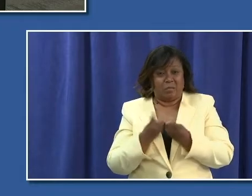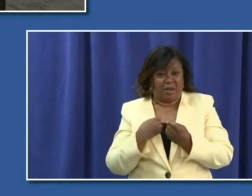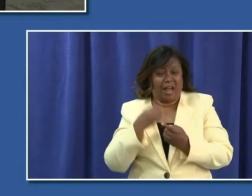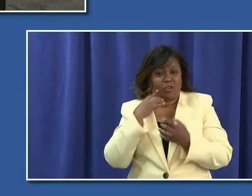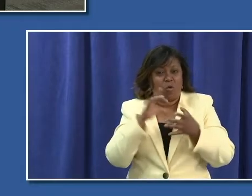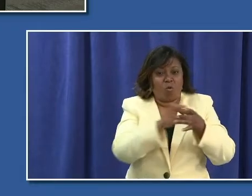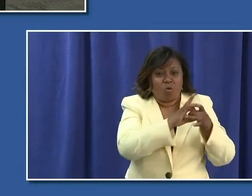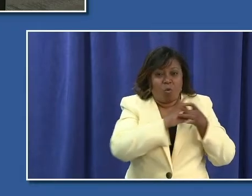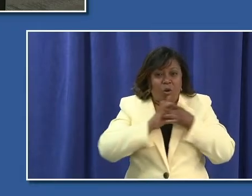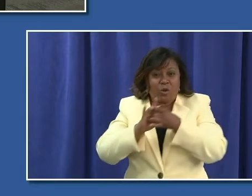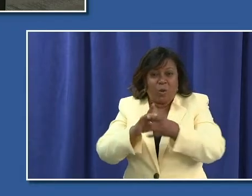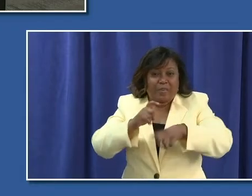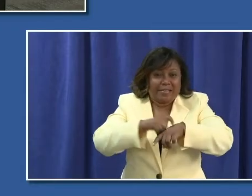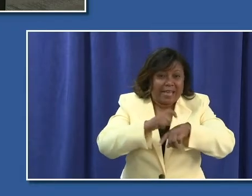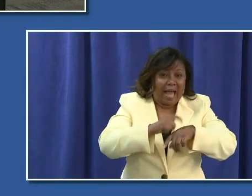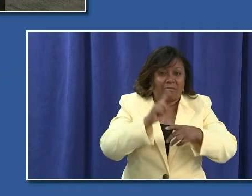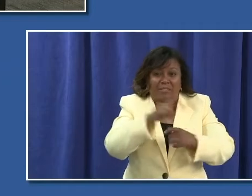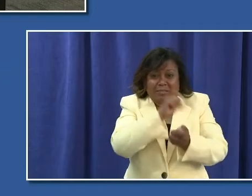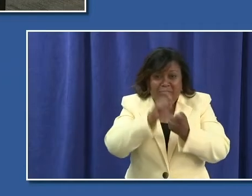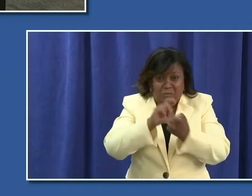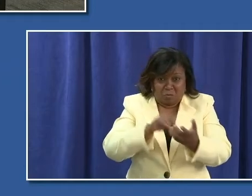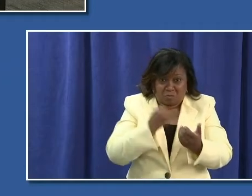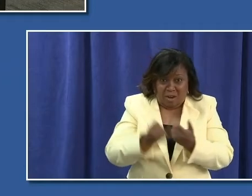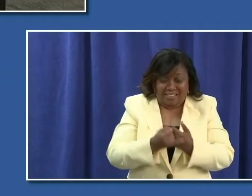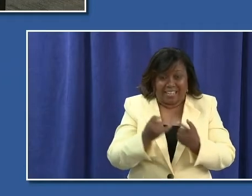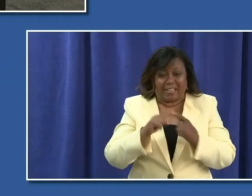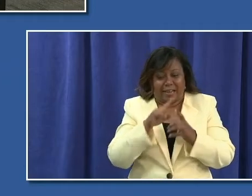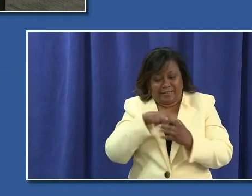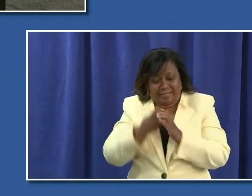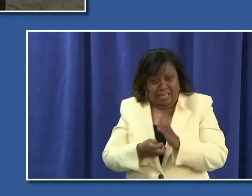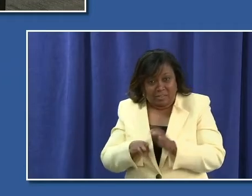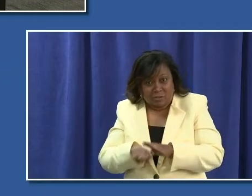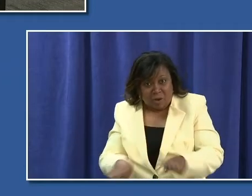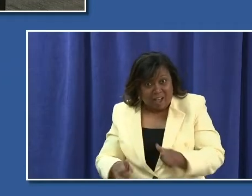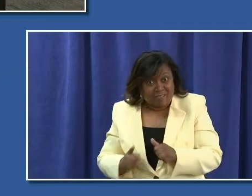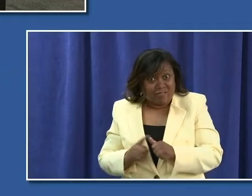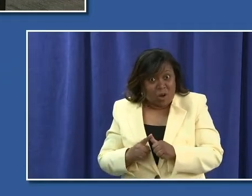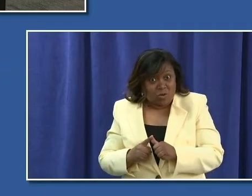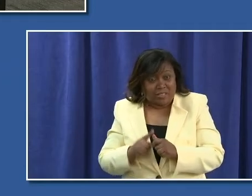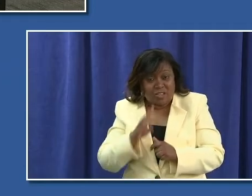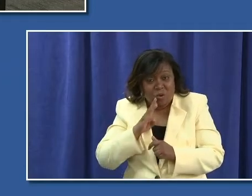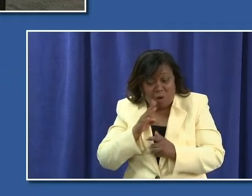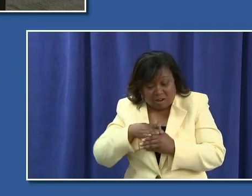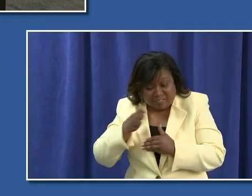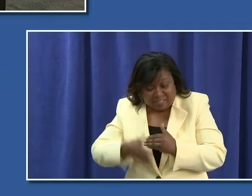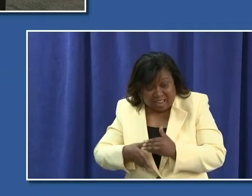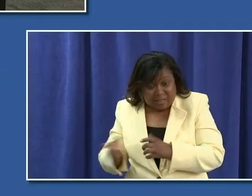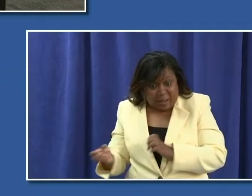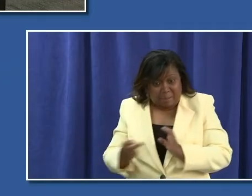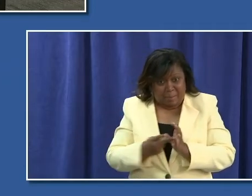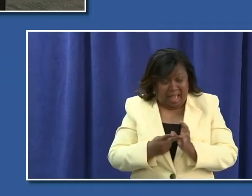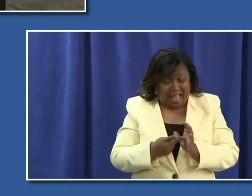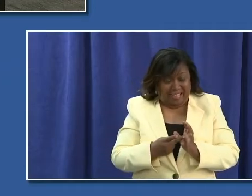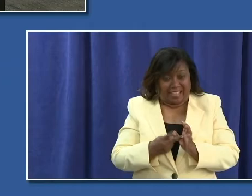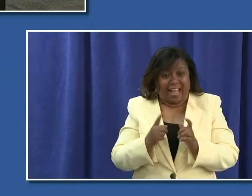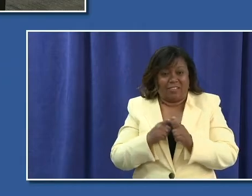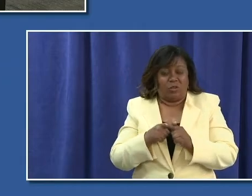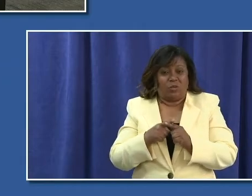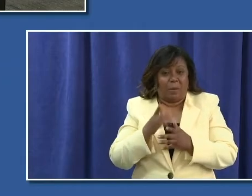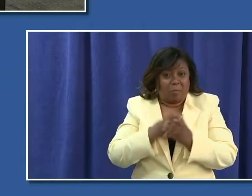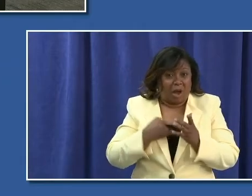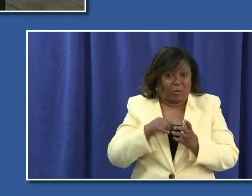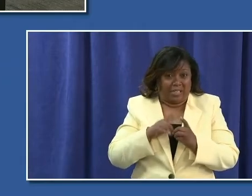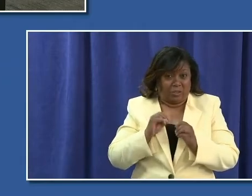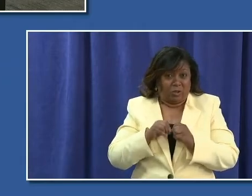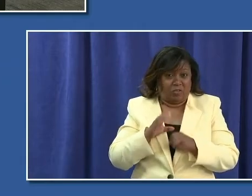know we're coordinating on the timing of a project. You got to get in the ground first, Right. get the water done. We come back through and do the piece that we